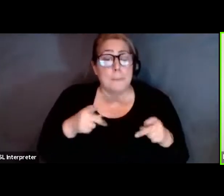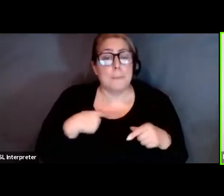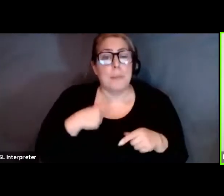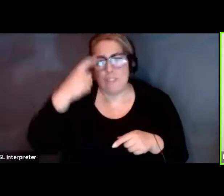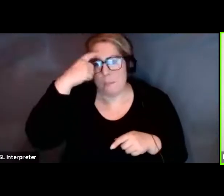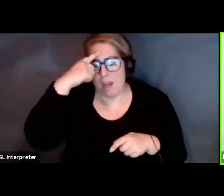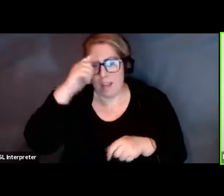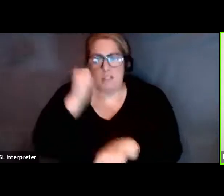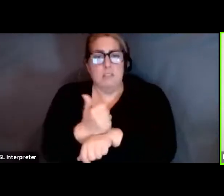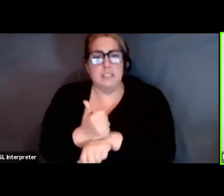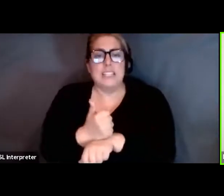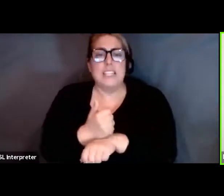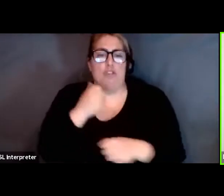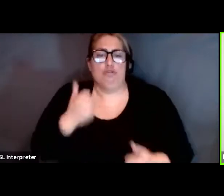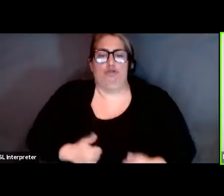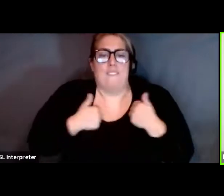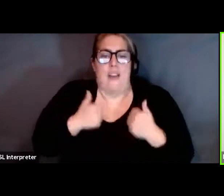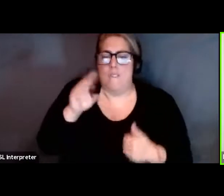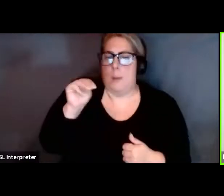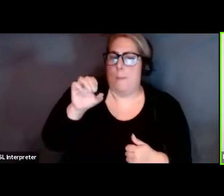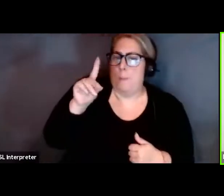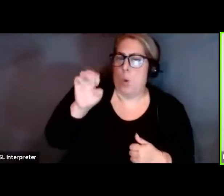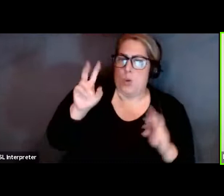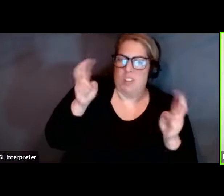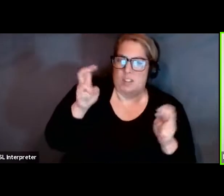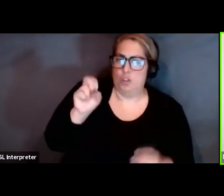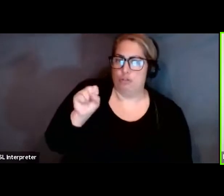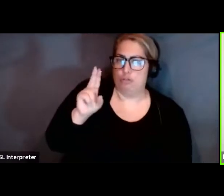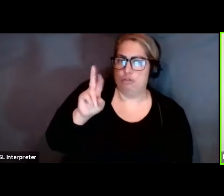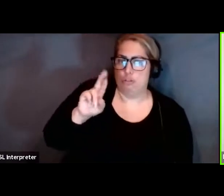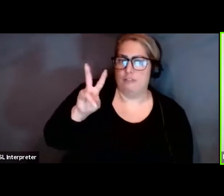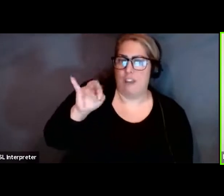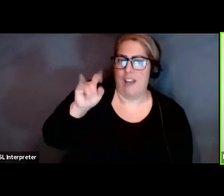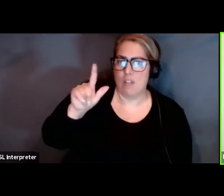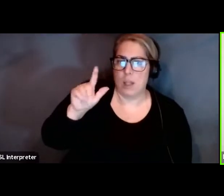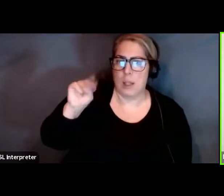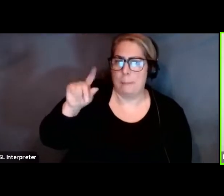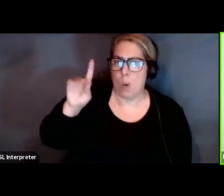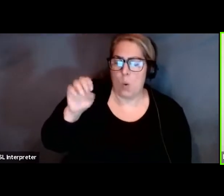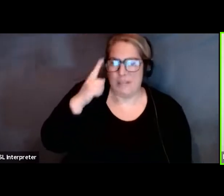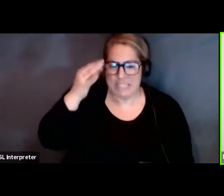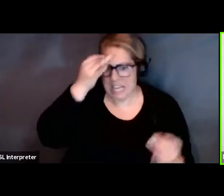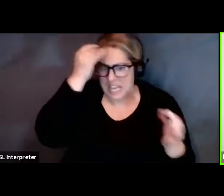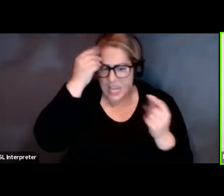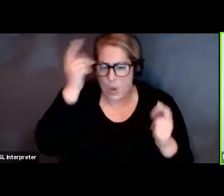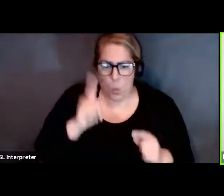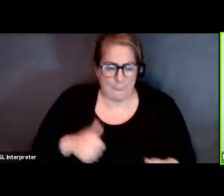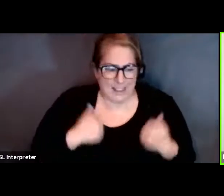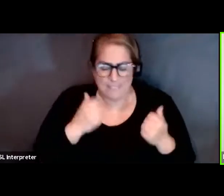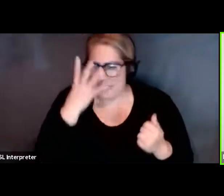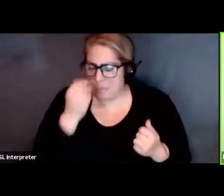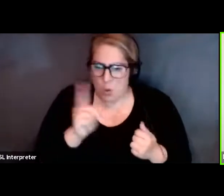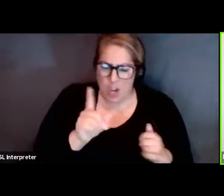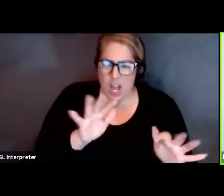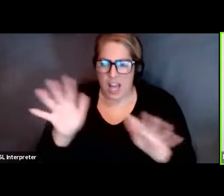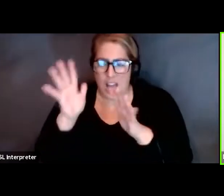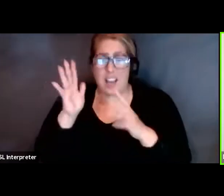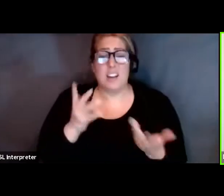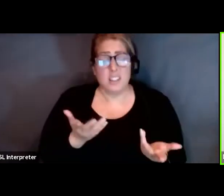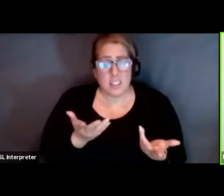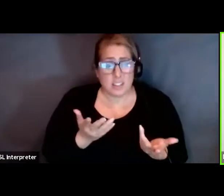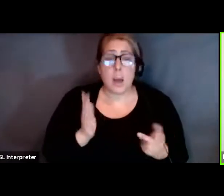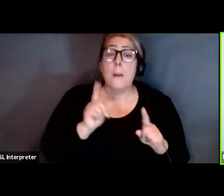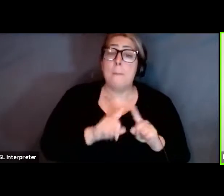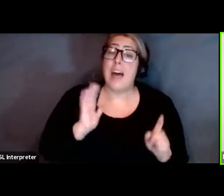that continues to deteriorate their health and mental health while the bureaucracy remains inert. But our social practitioners and our